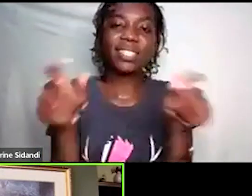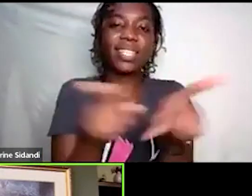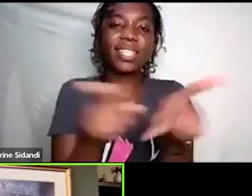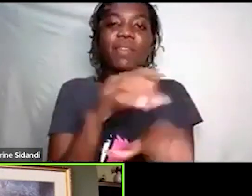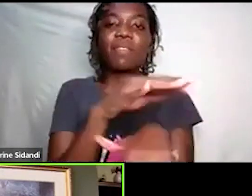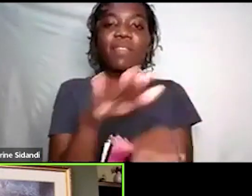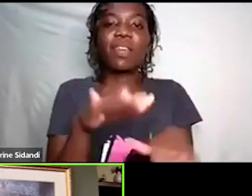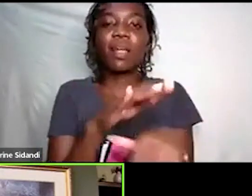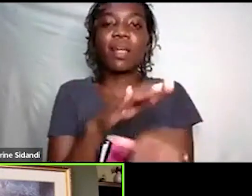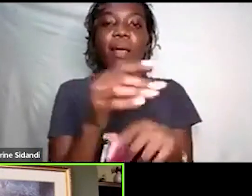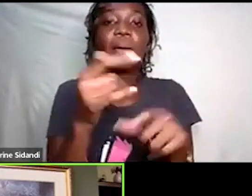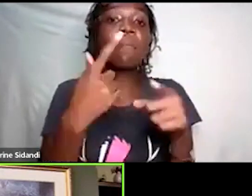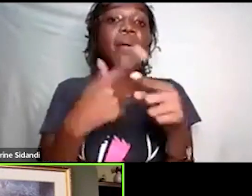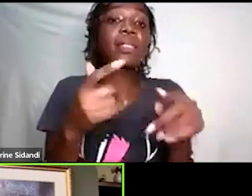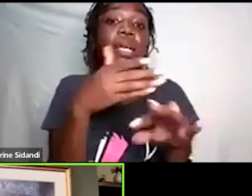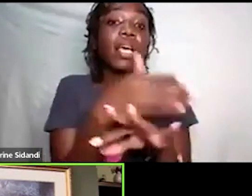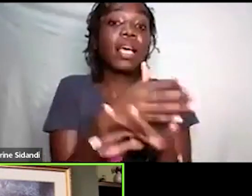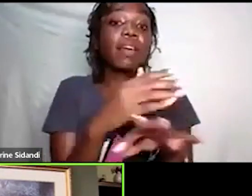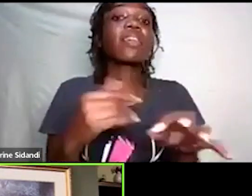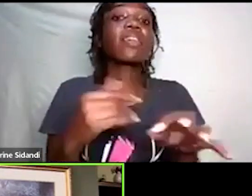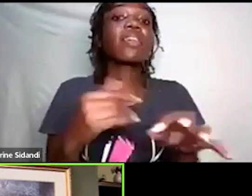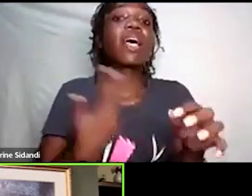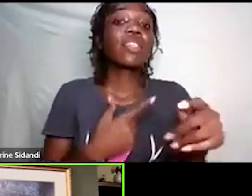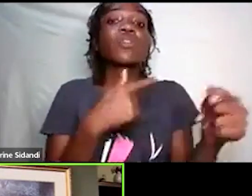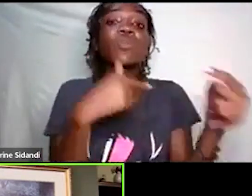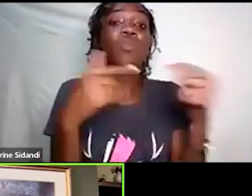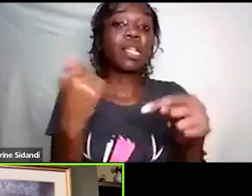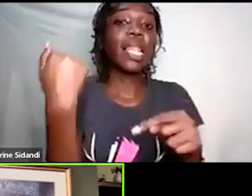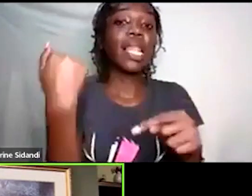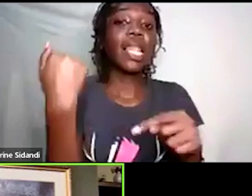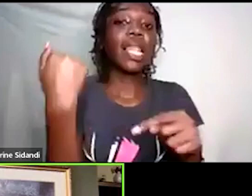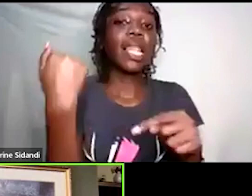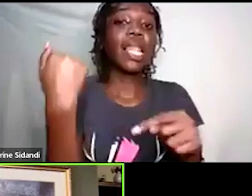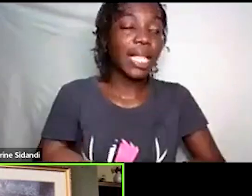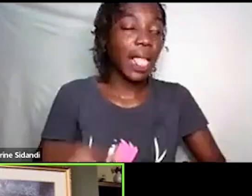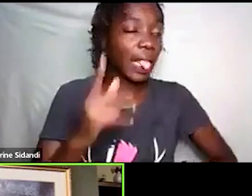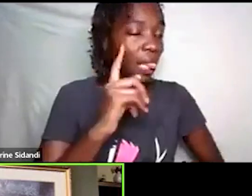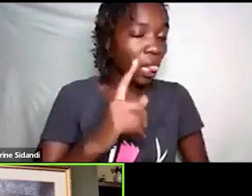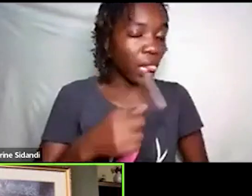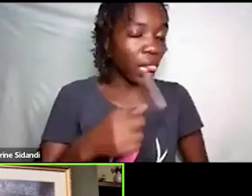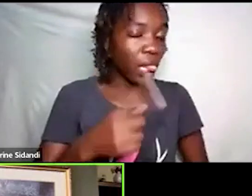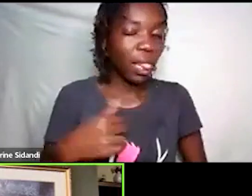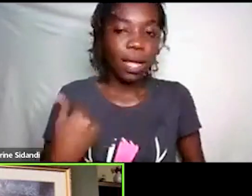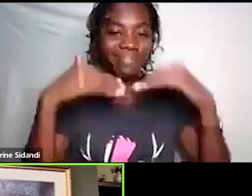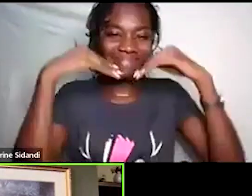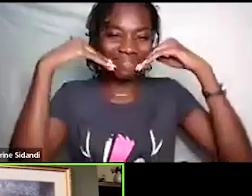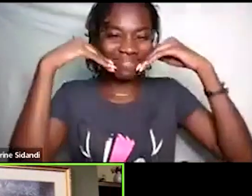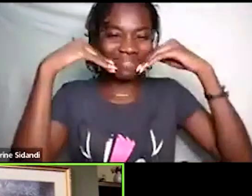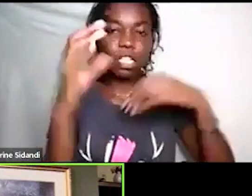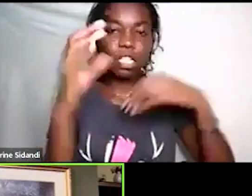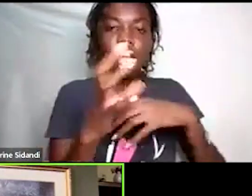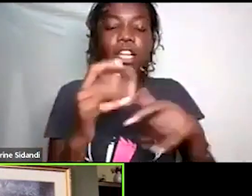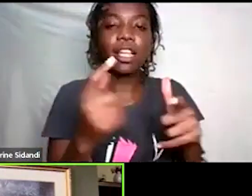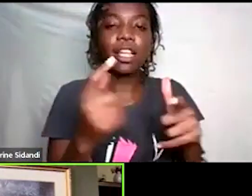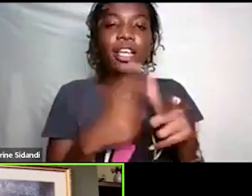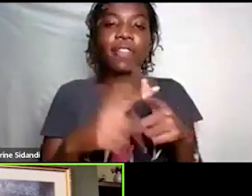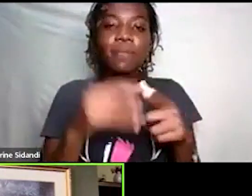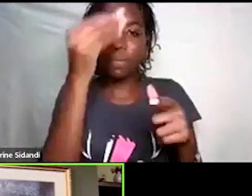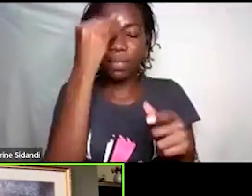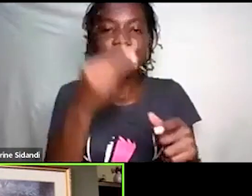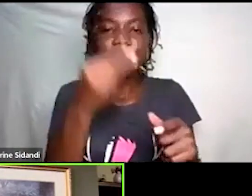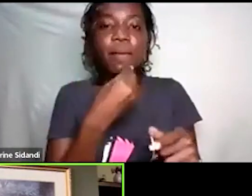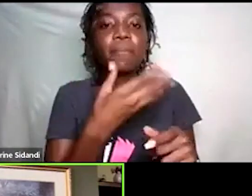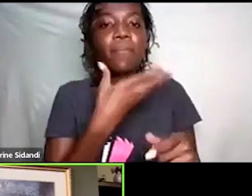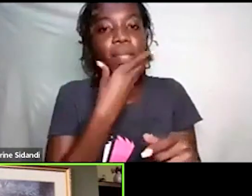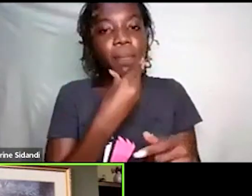after we've had a fight last night. I have to smile at the clients and pretend the guy next to me is the